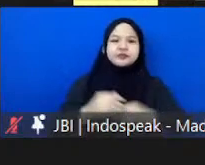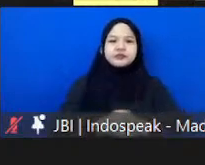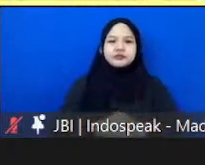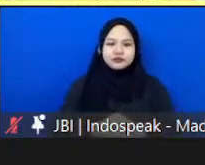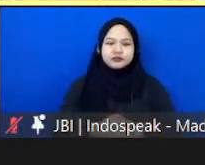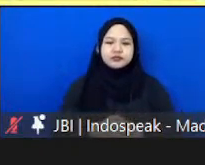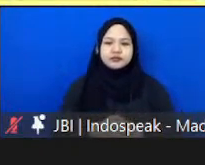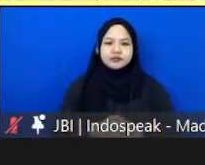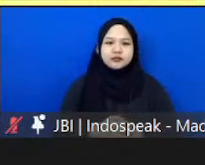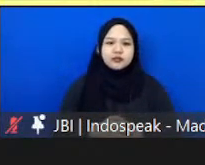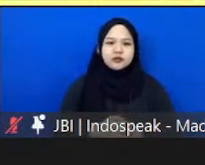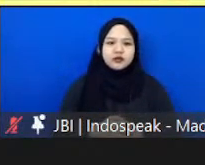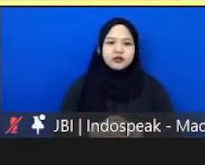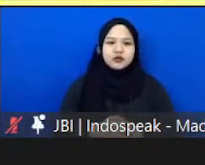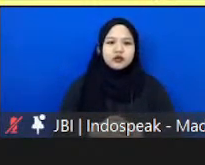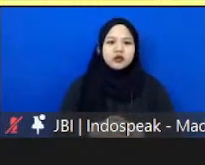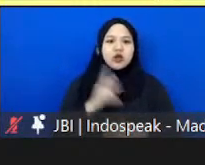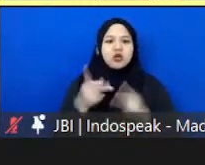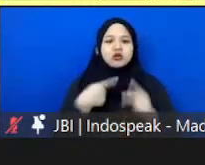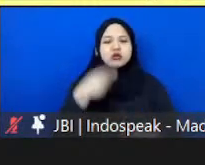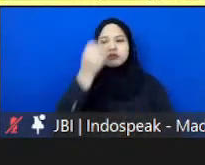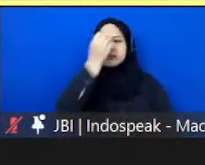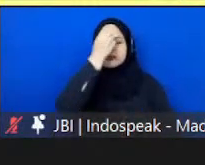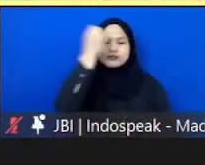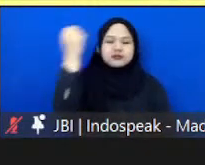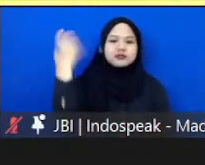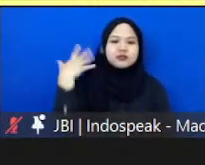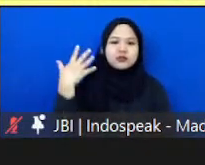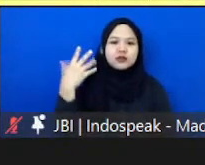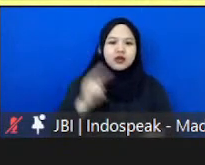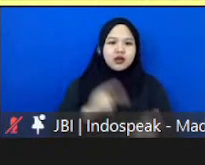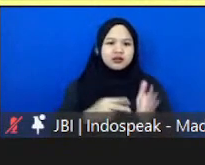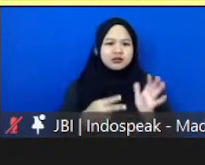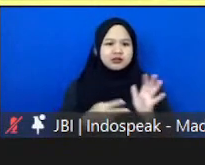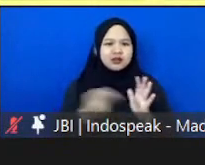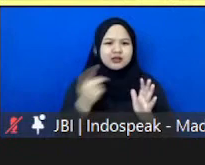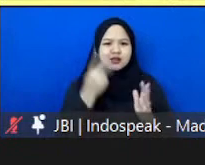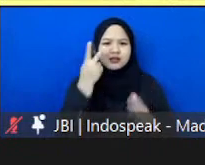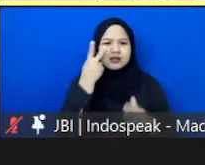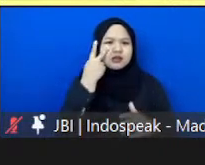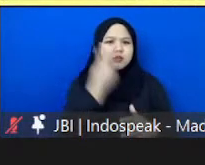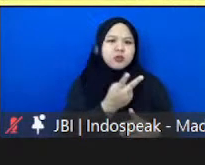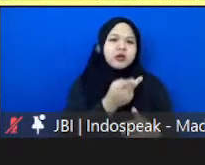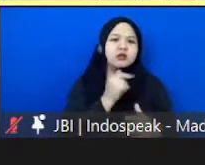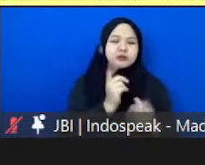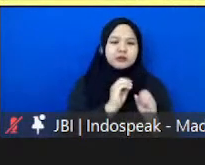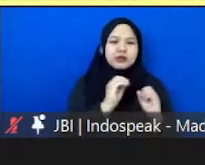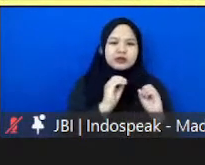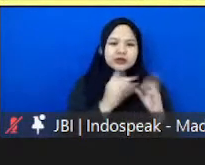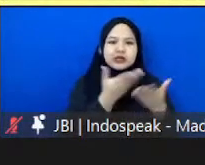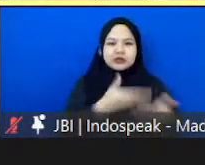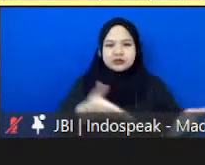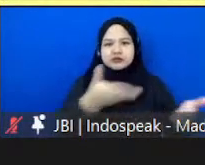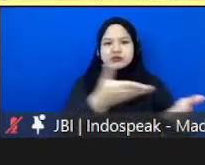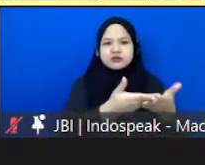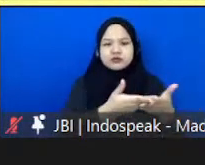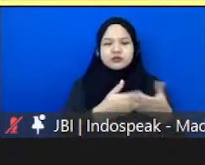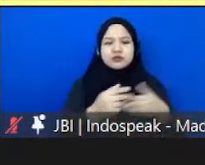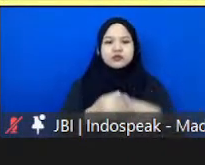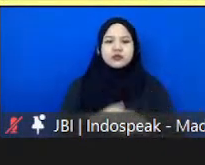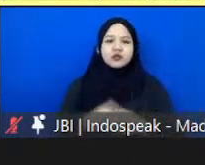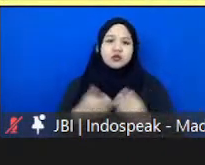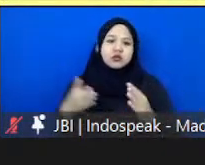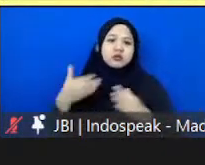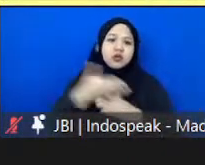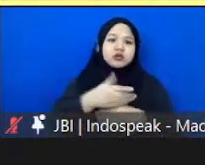if we continue to ignore it, there is a blind spot in our gaze. And this is what, slide, our project aims to